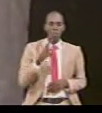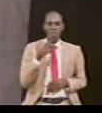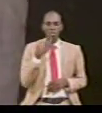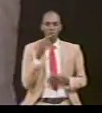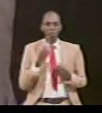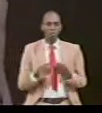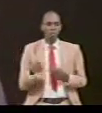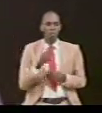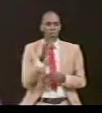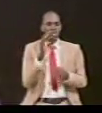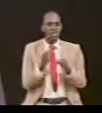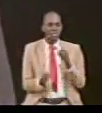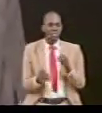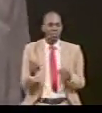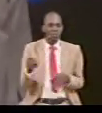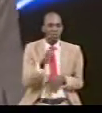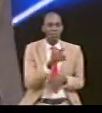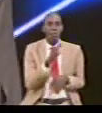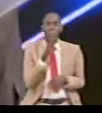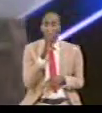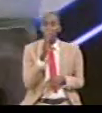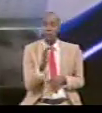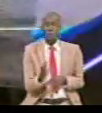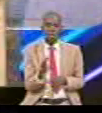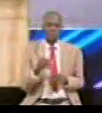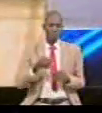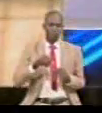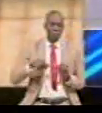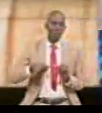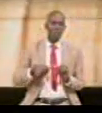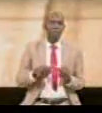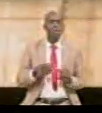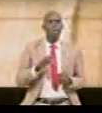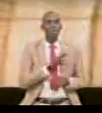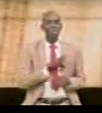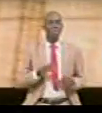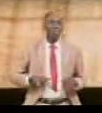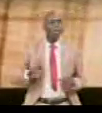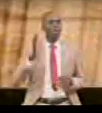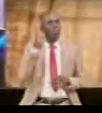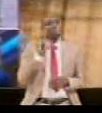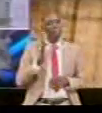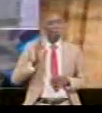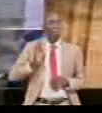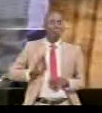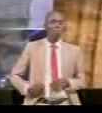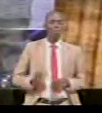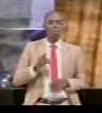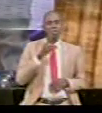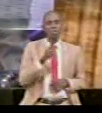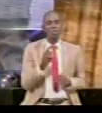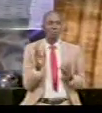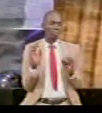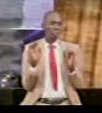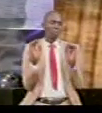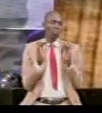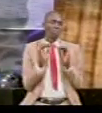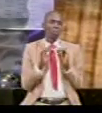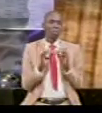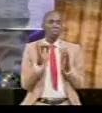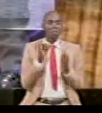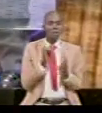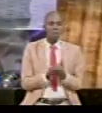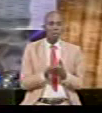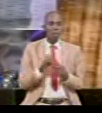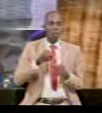circumcised, Christ shall profit you nothing. That circumcision that you are